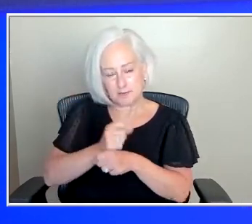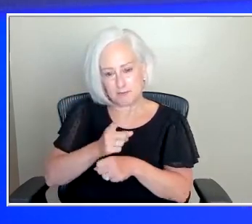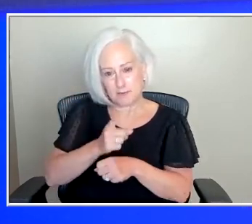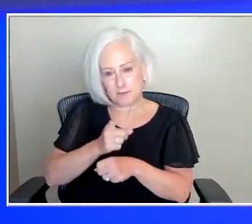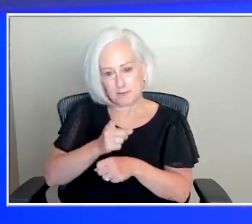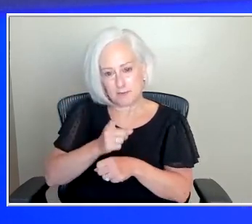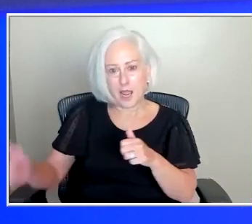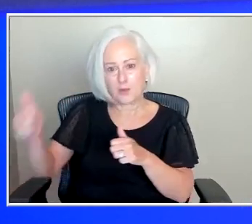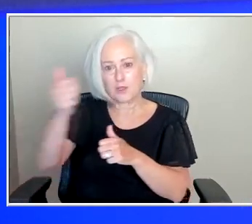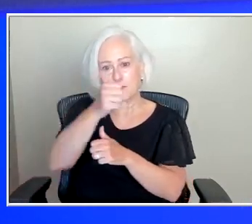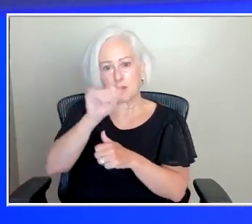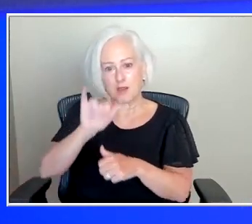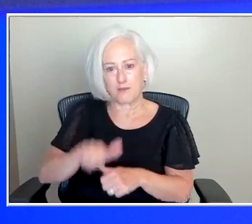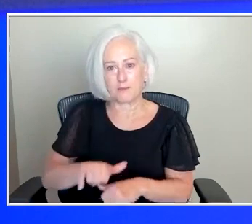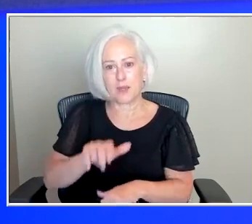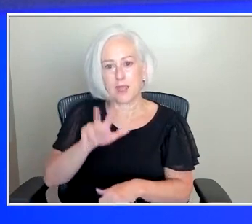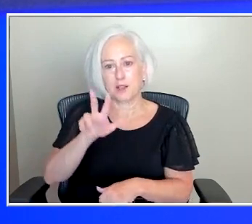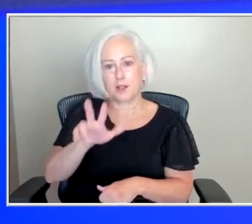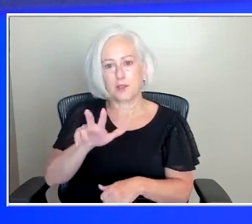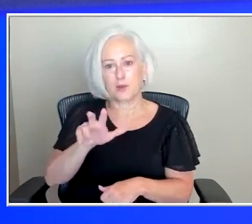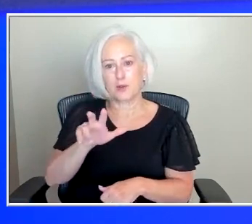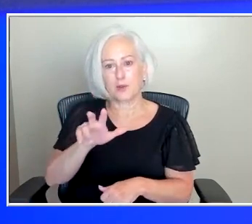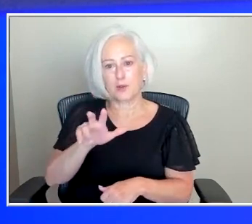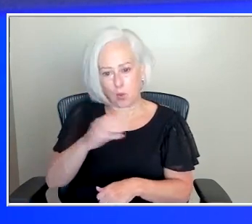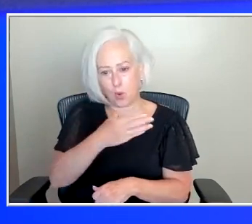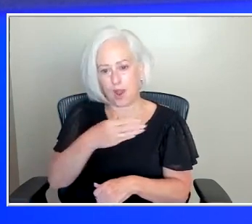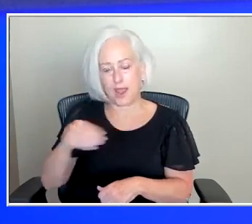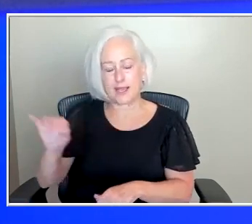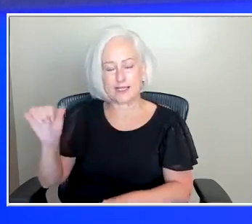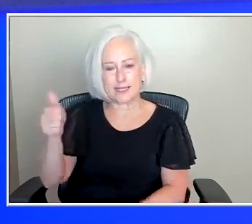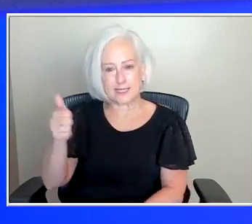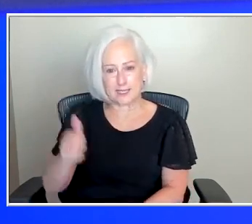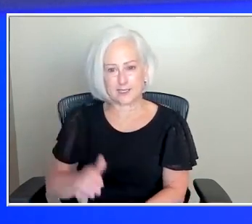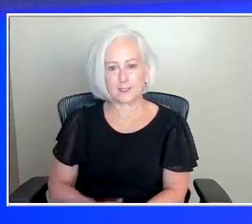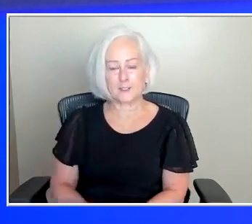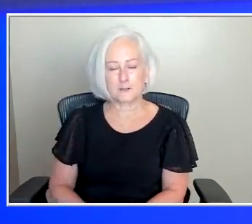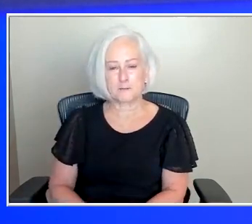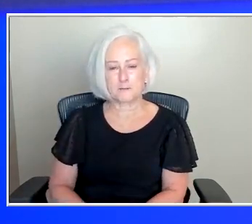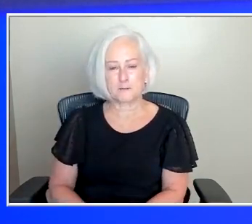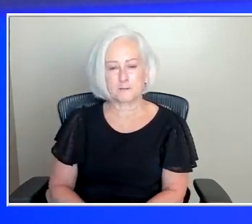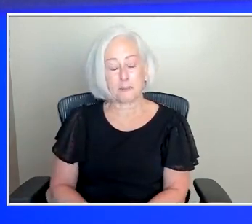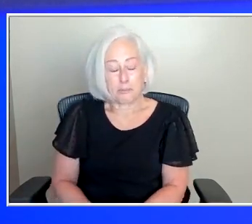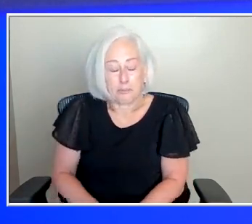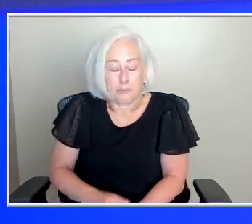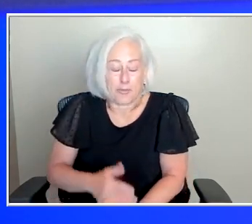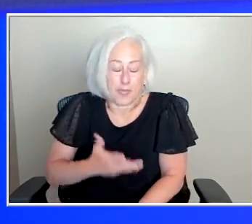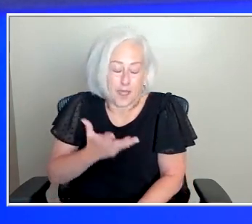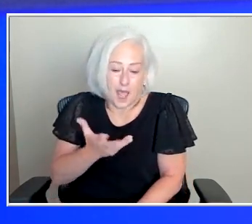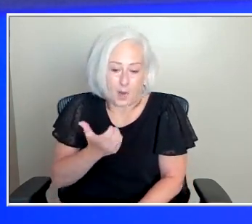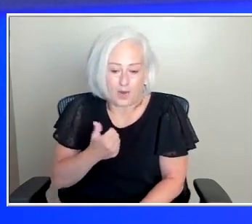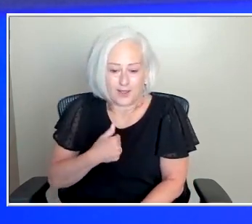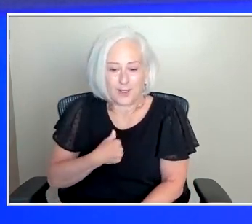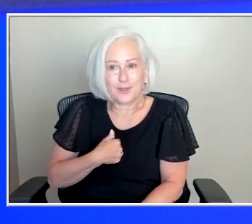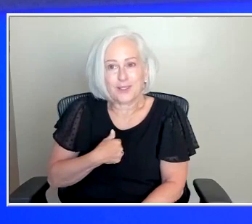that 70. And I want to say love at first sight,